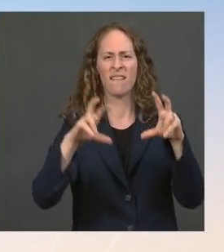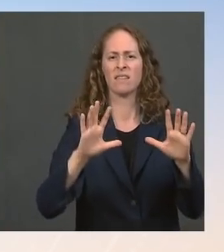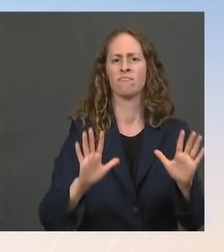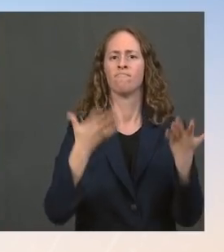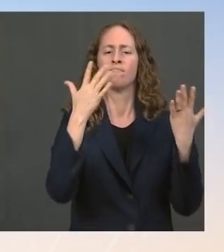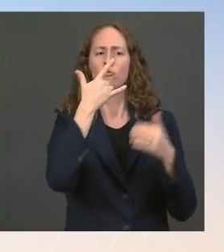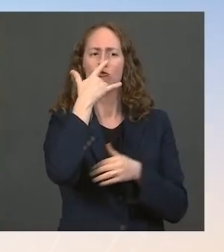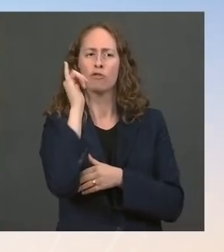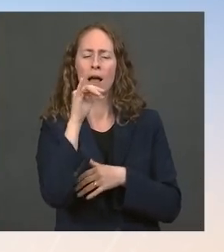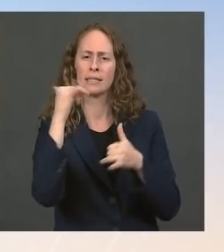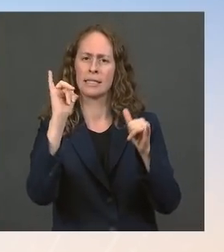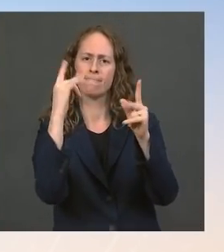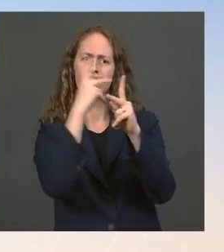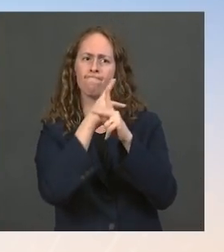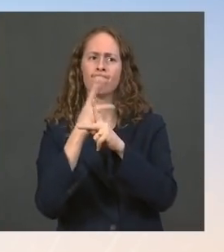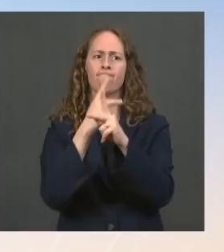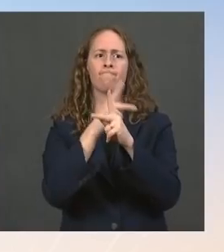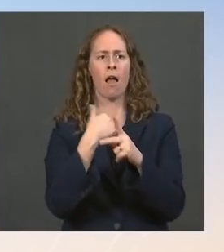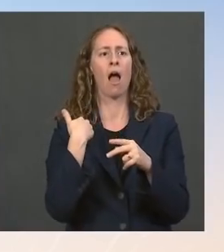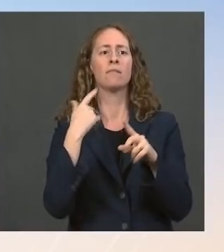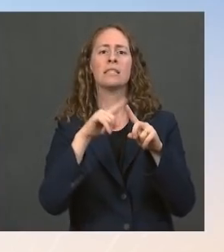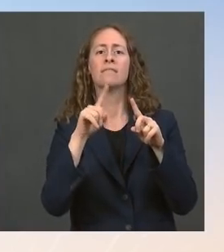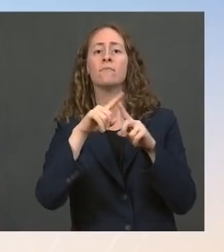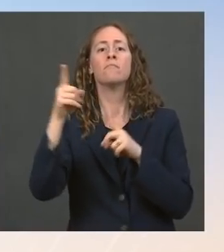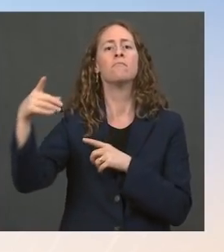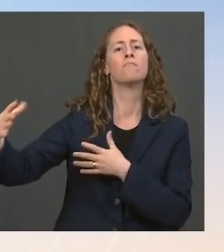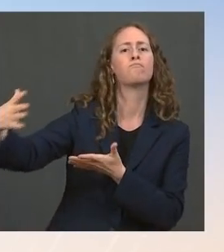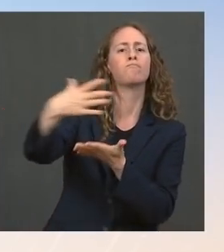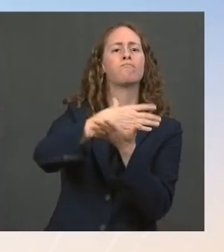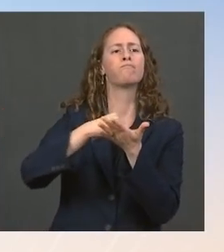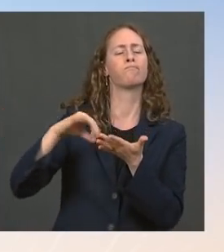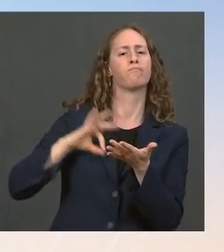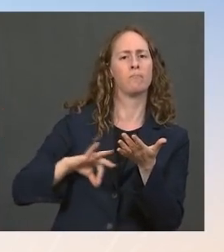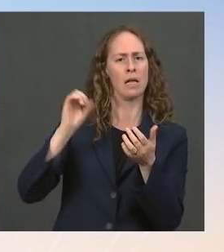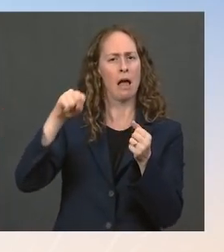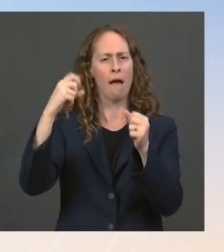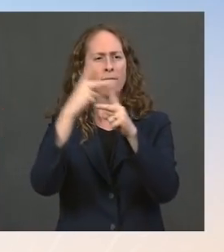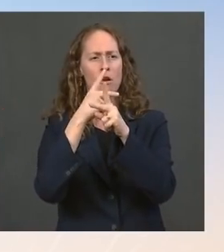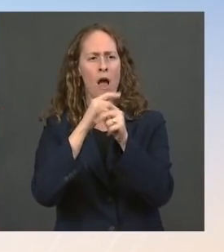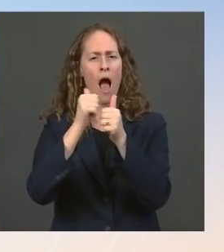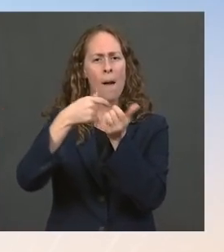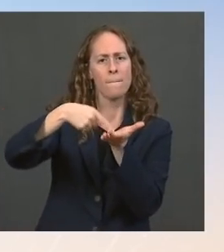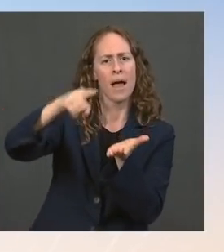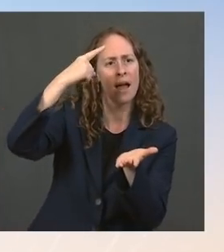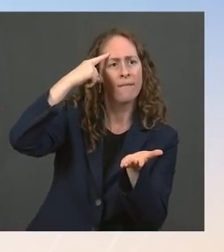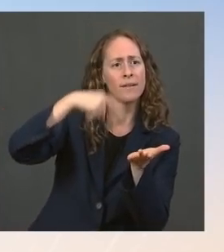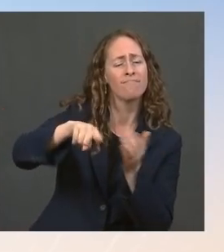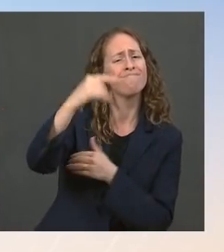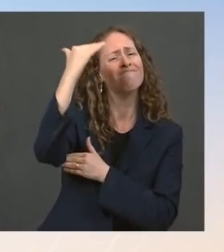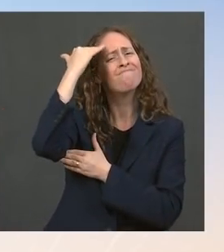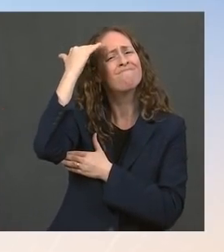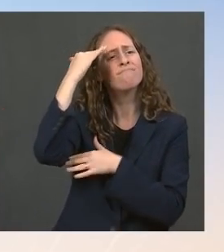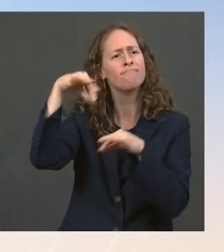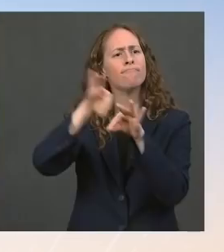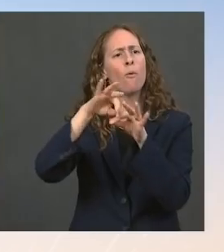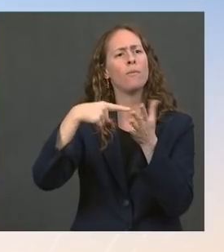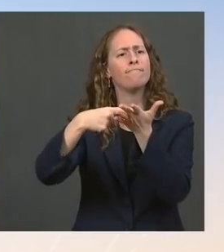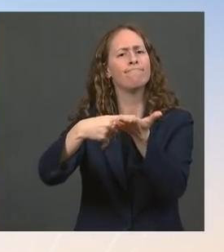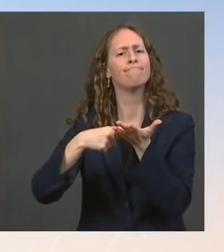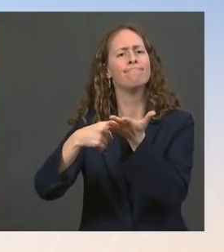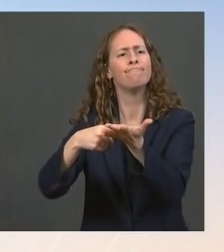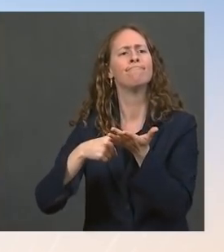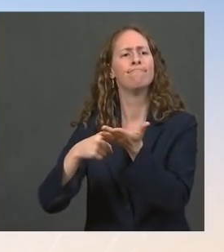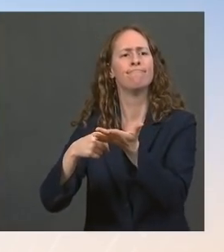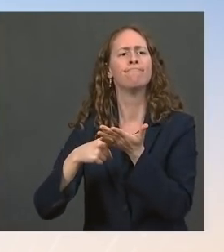of revenue raisers. Now, I think, as you may understand, it's important to have those discussions with the range of important leaders,